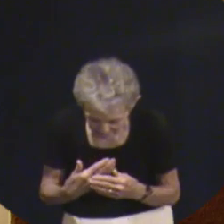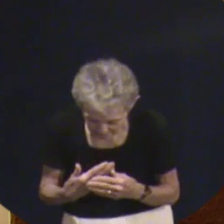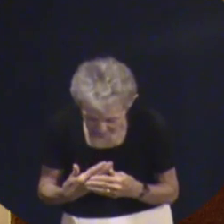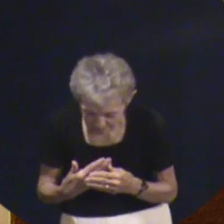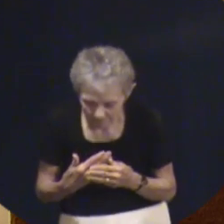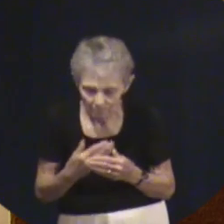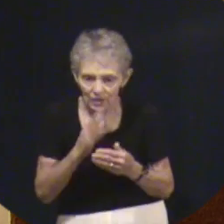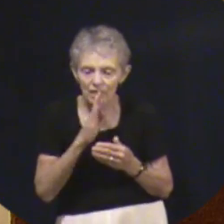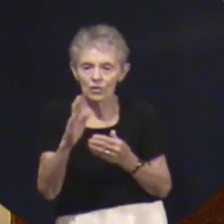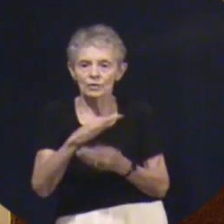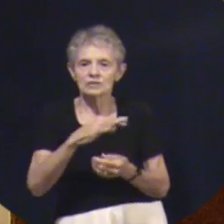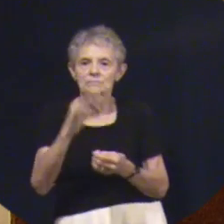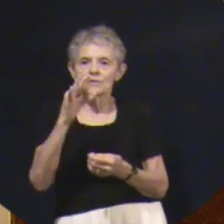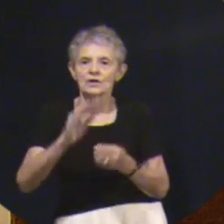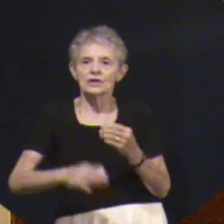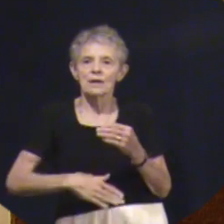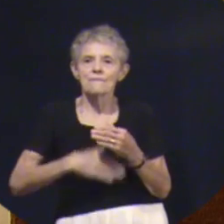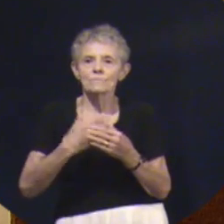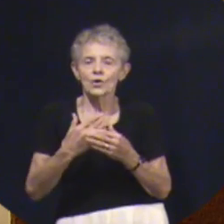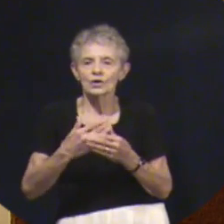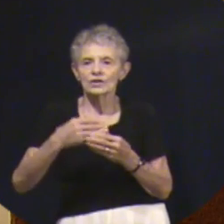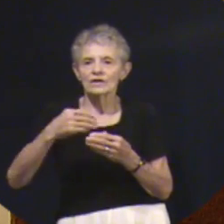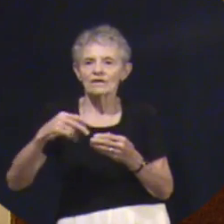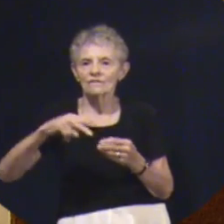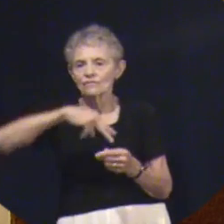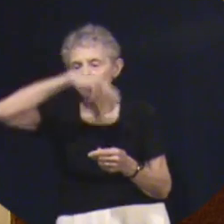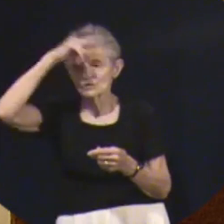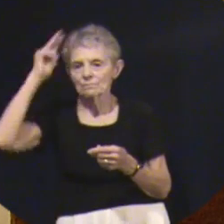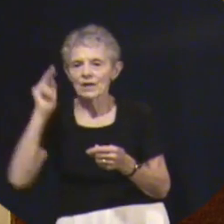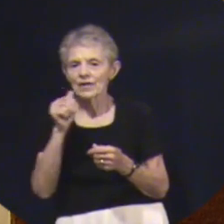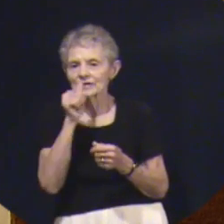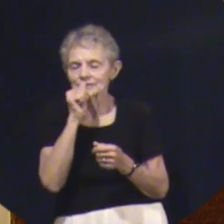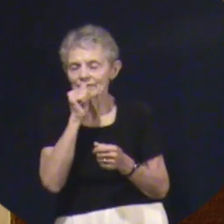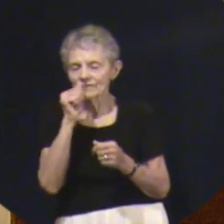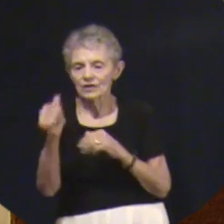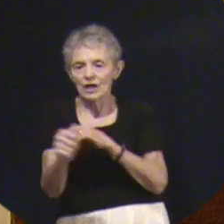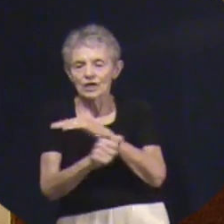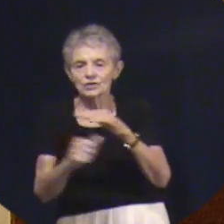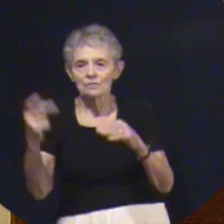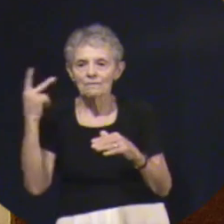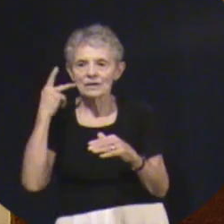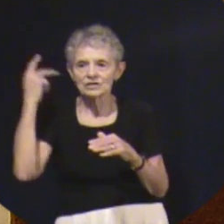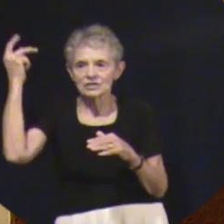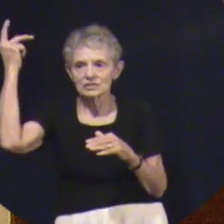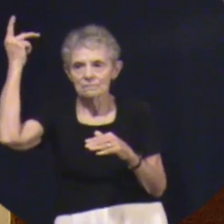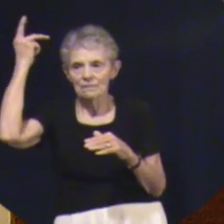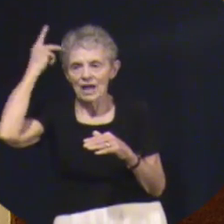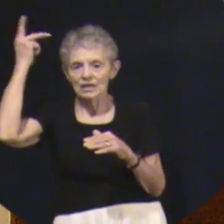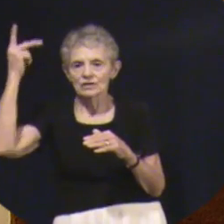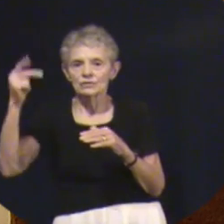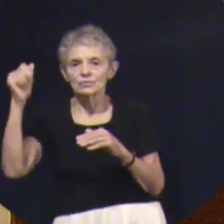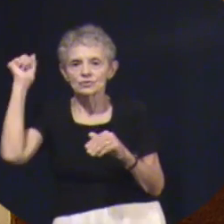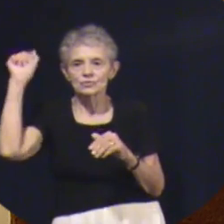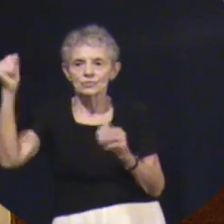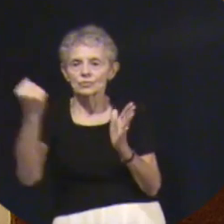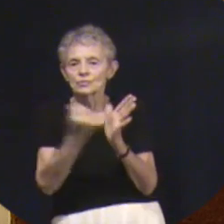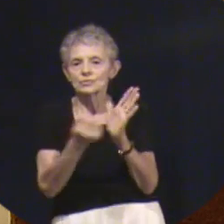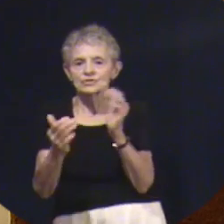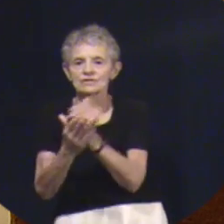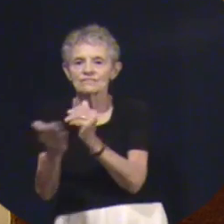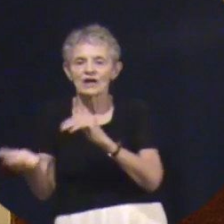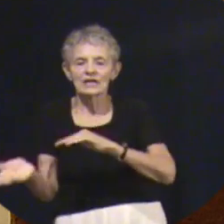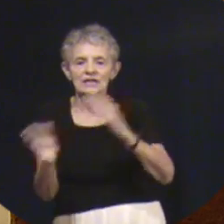Spirit, born of the Virgin Mary, suffered under Pontius Pilate, was crucified, died, and was buried.